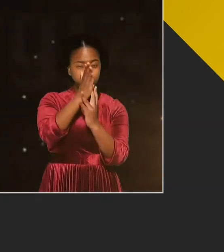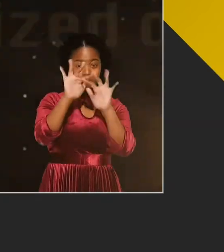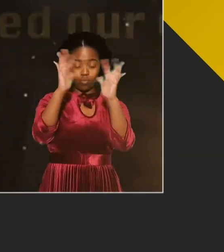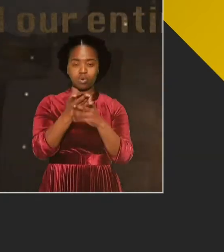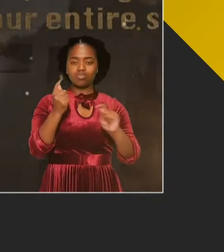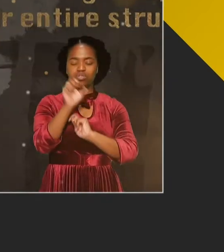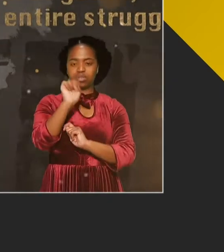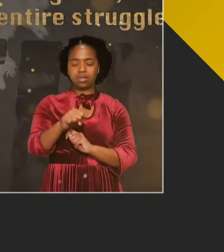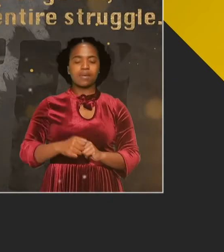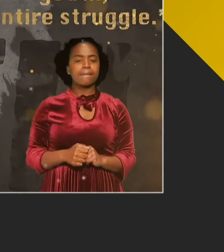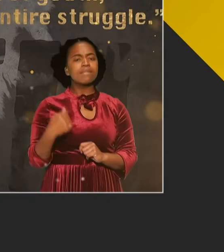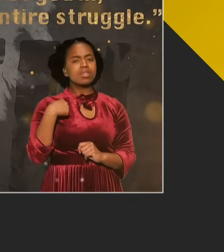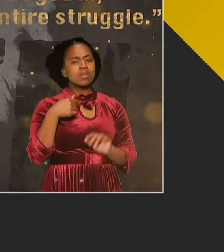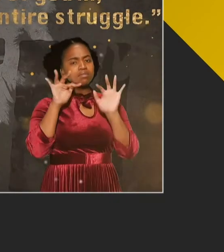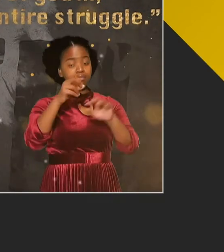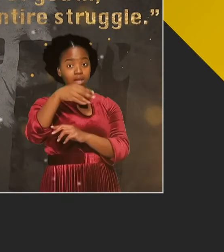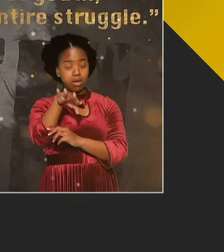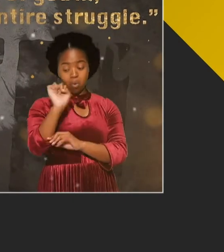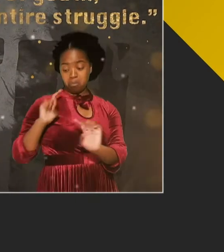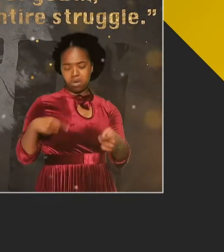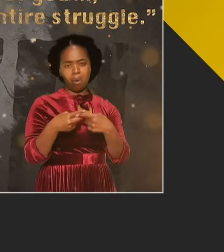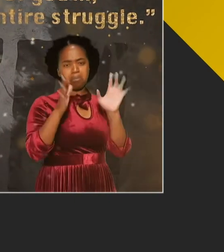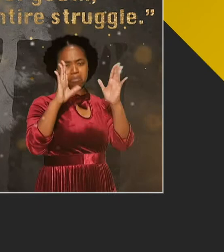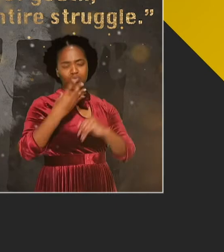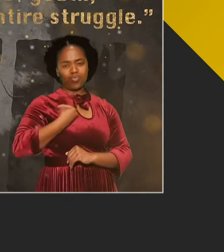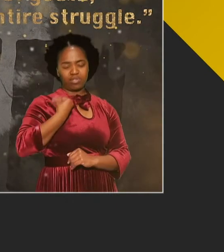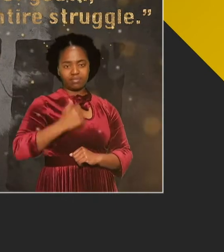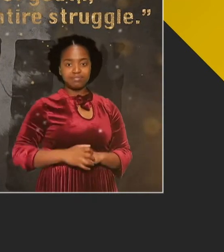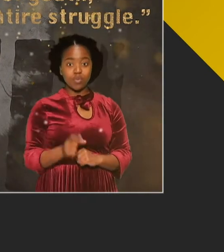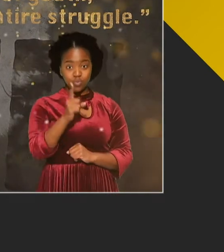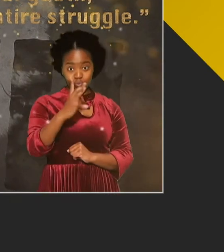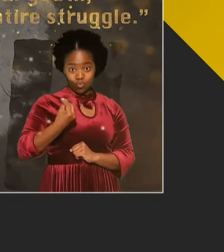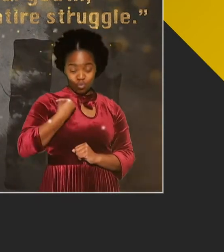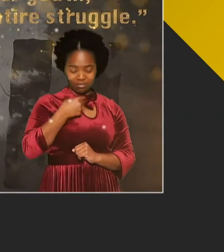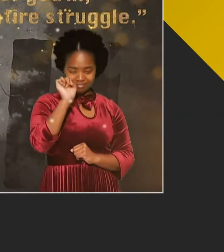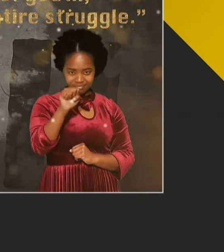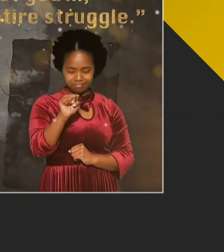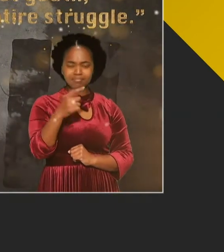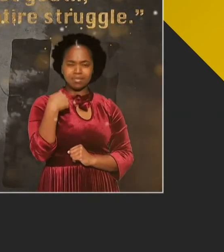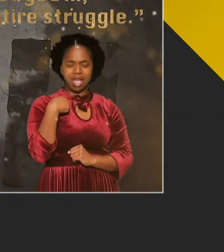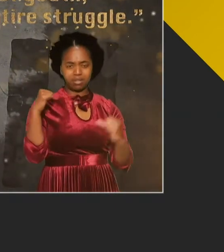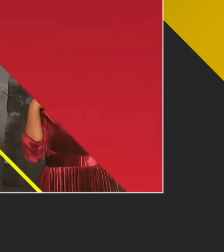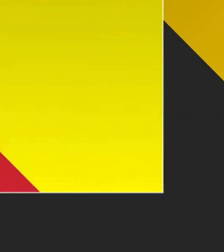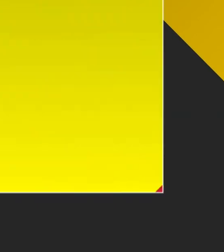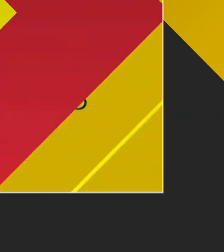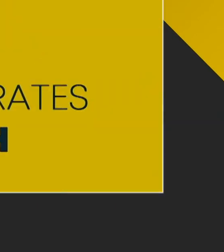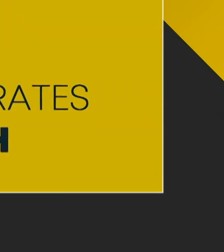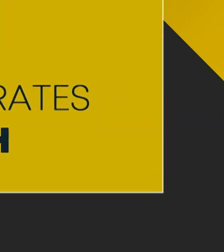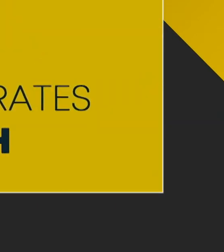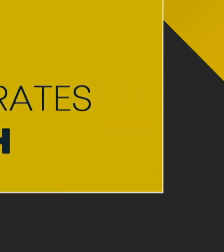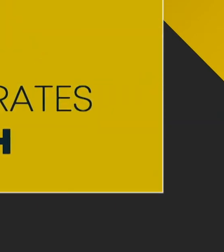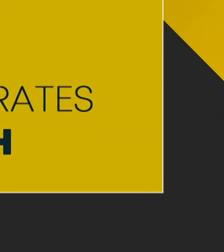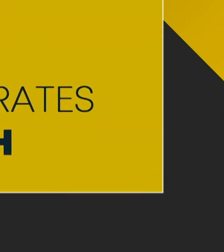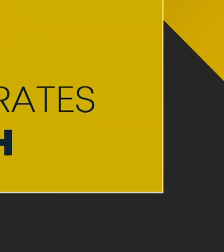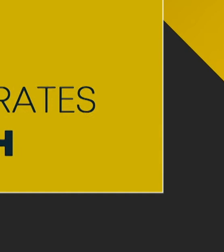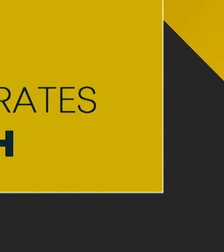I pay tribute to the endless heroism of youth. You, the young lions, have energized our entire struggle. Daily